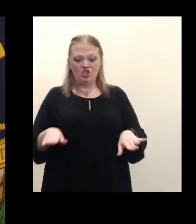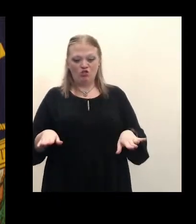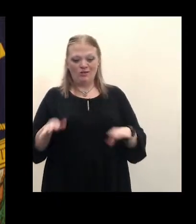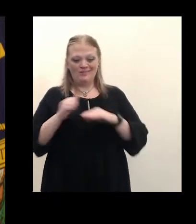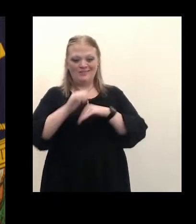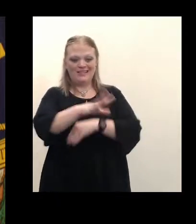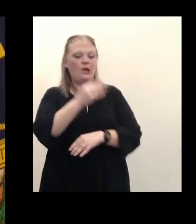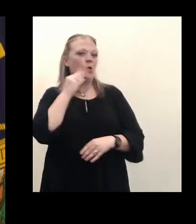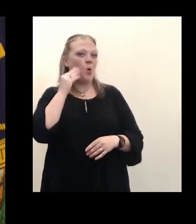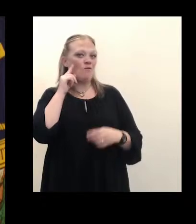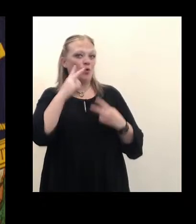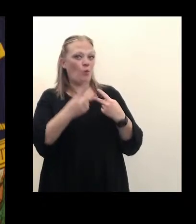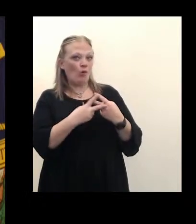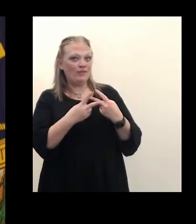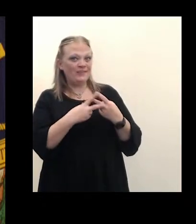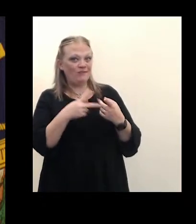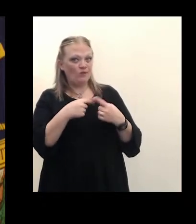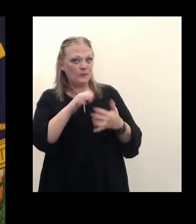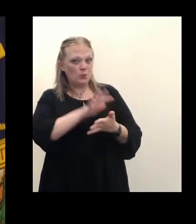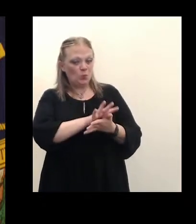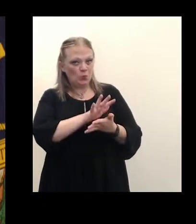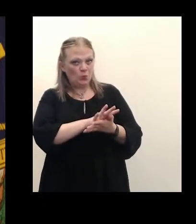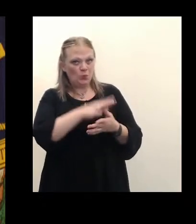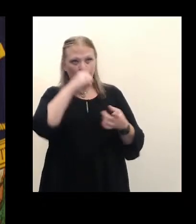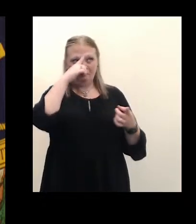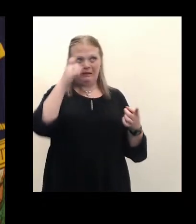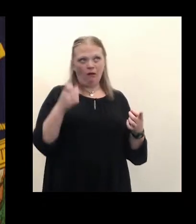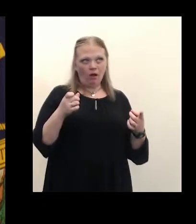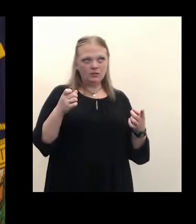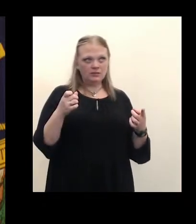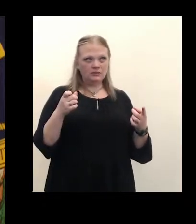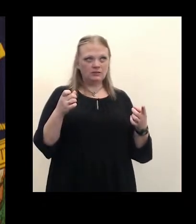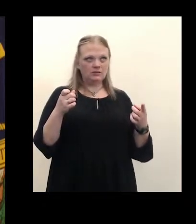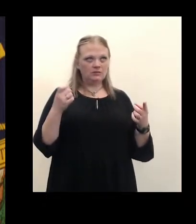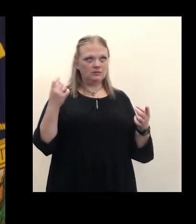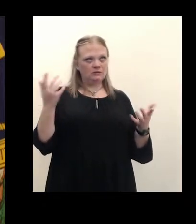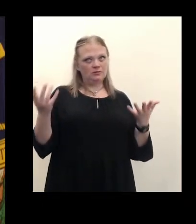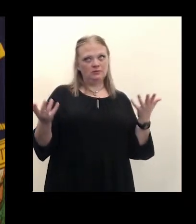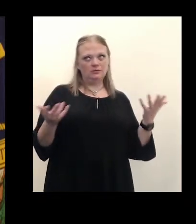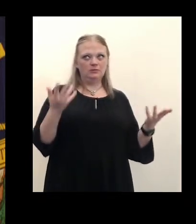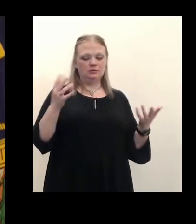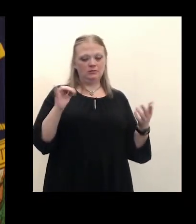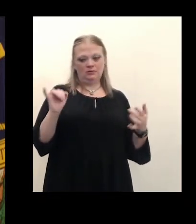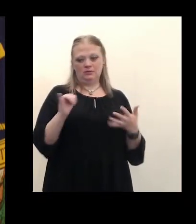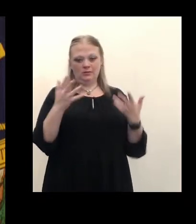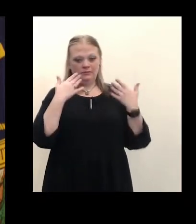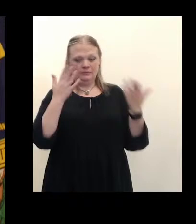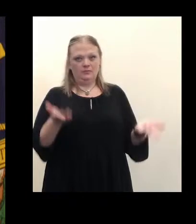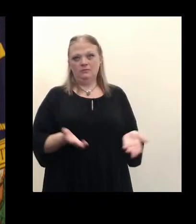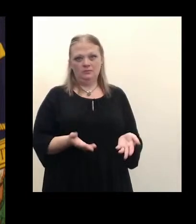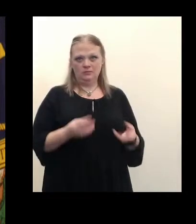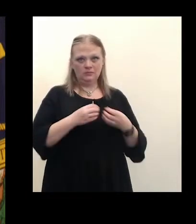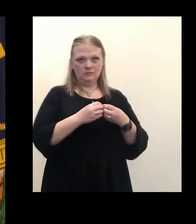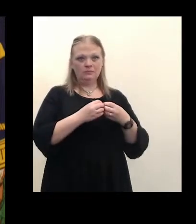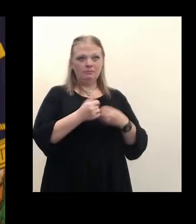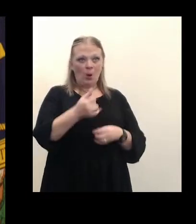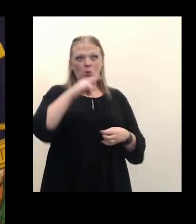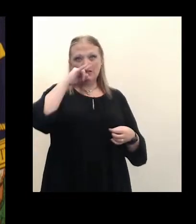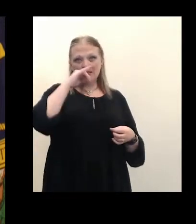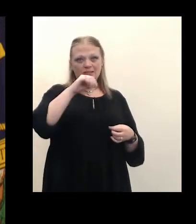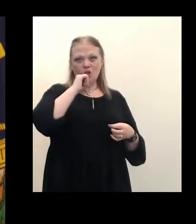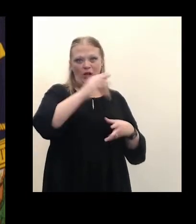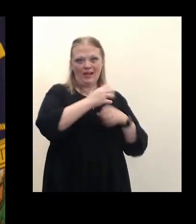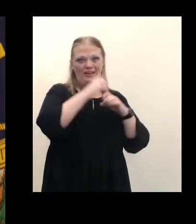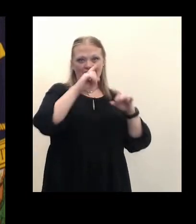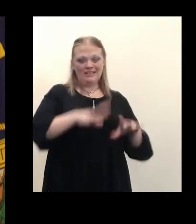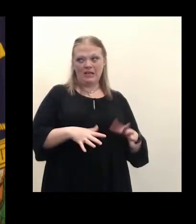for quarantine from schools because that are infected, because most kids aren't getting tested.